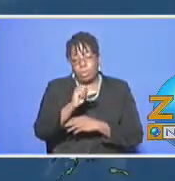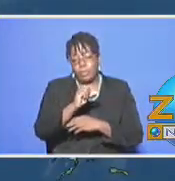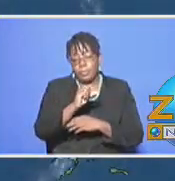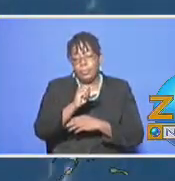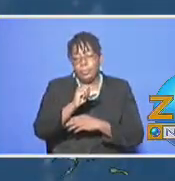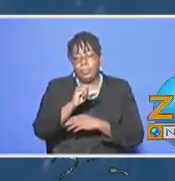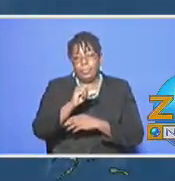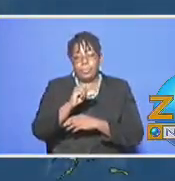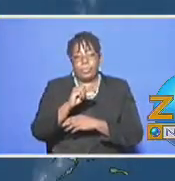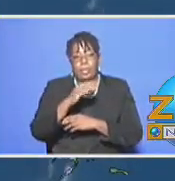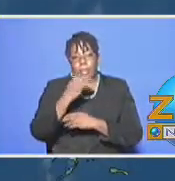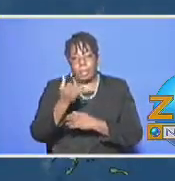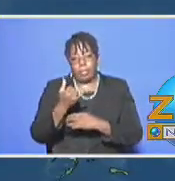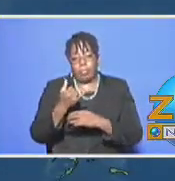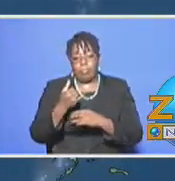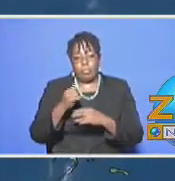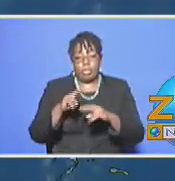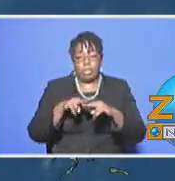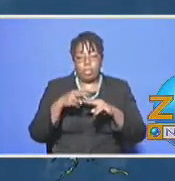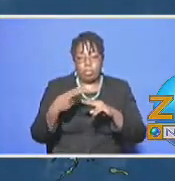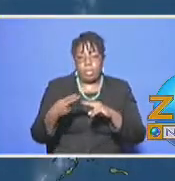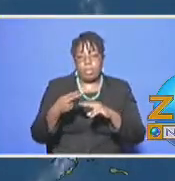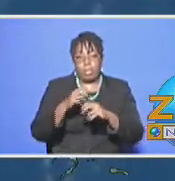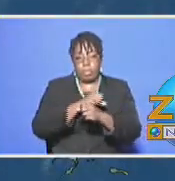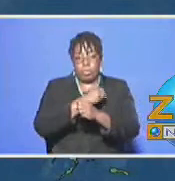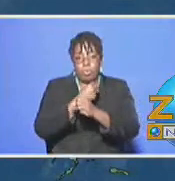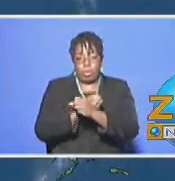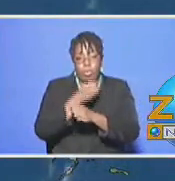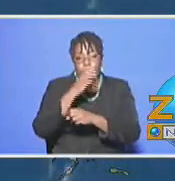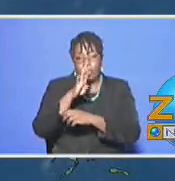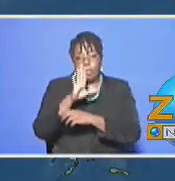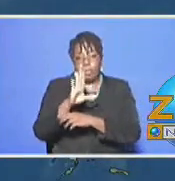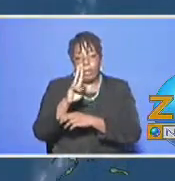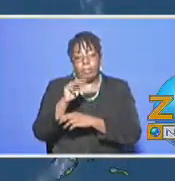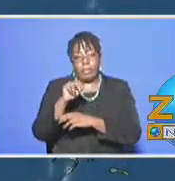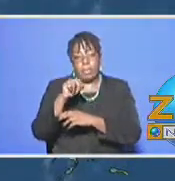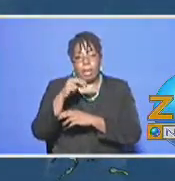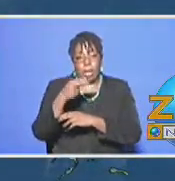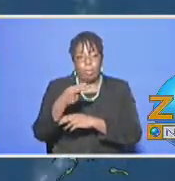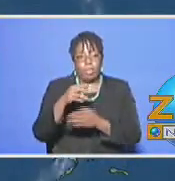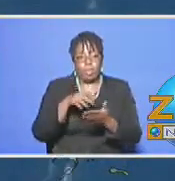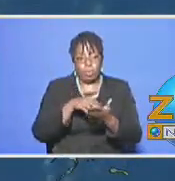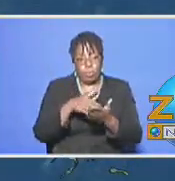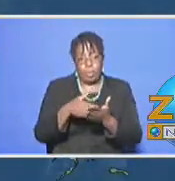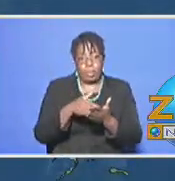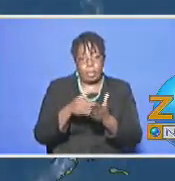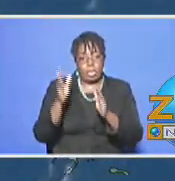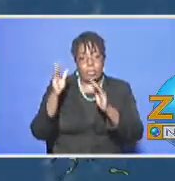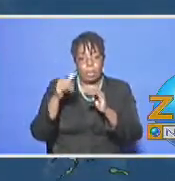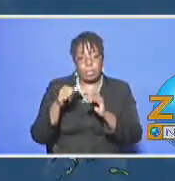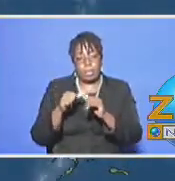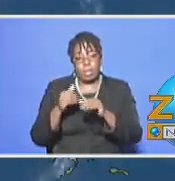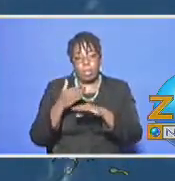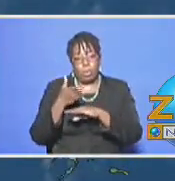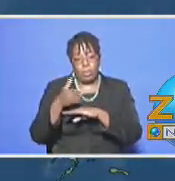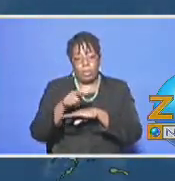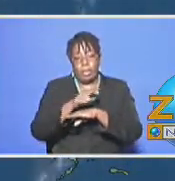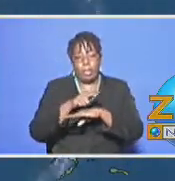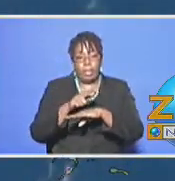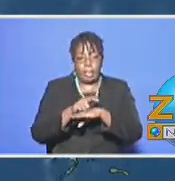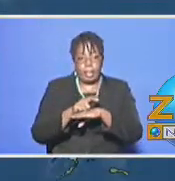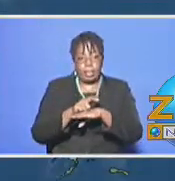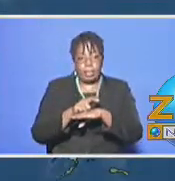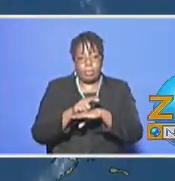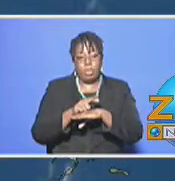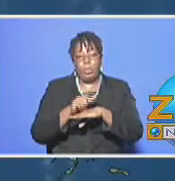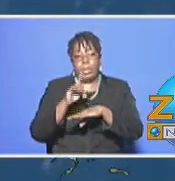has reduced in intensity to about 45 miles per hour. Further weakening of Elsa is expected as it remains over land. But once it gets back